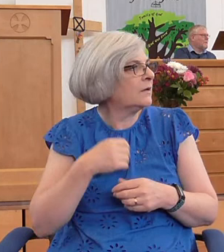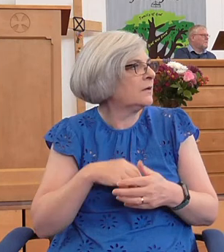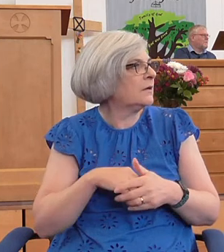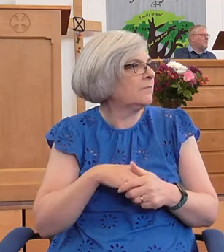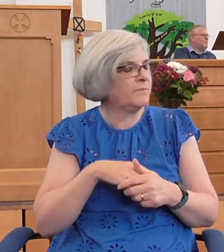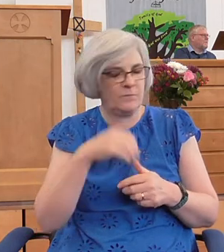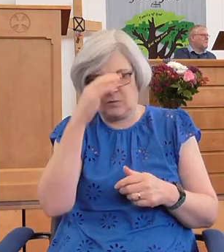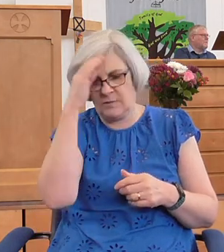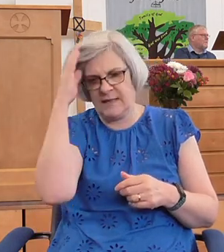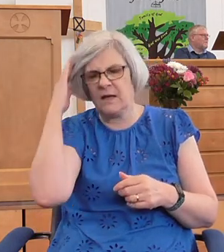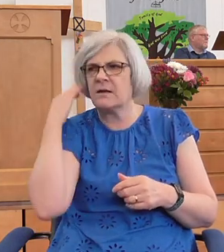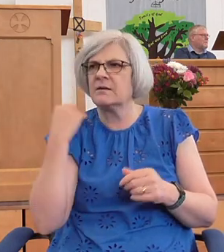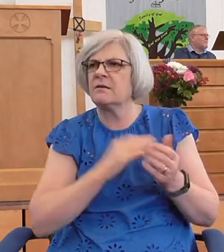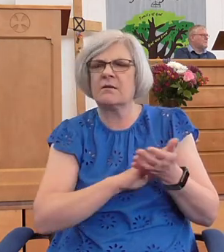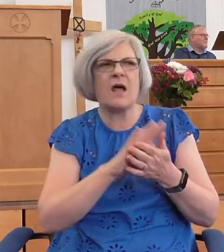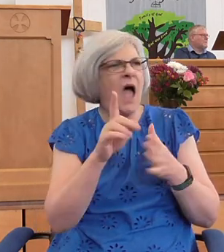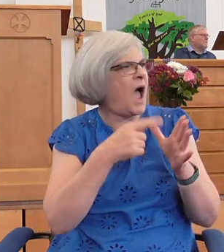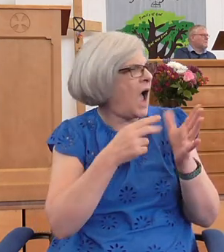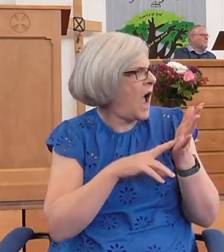And